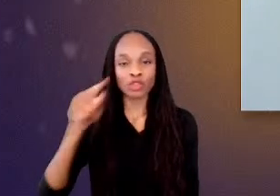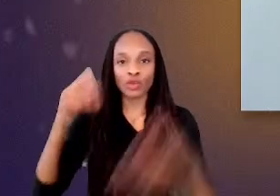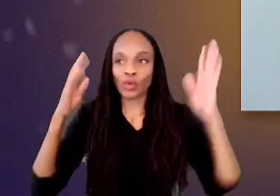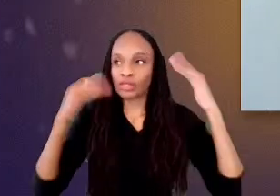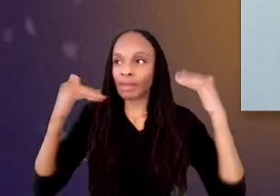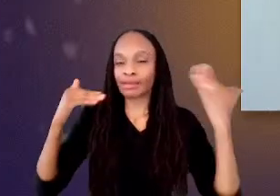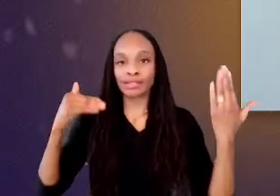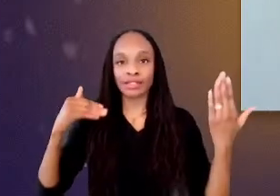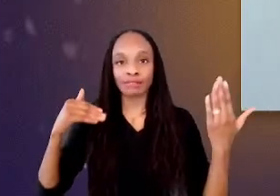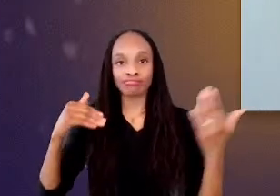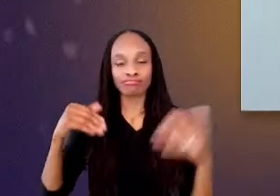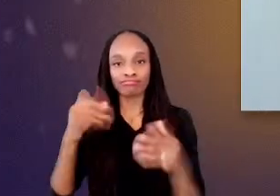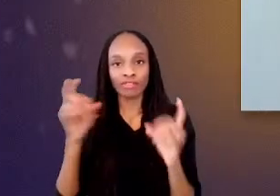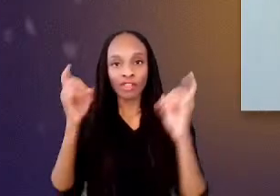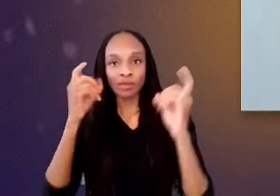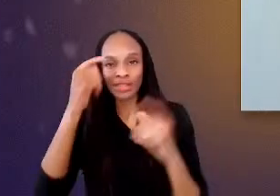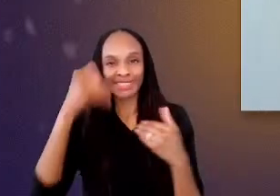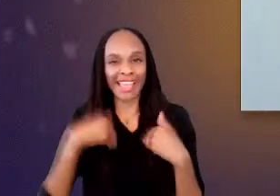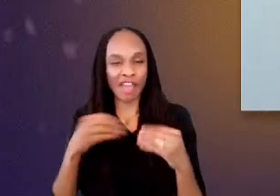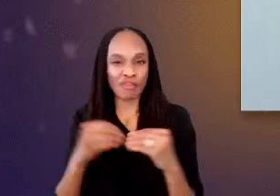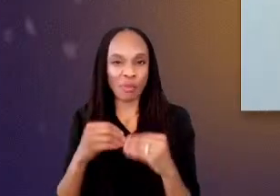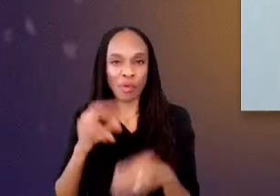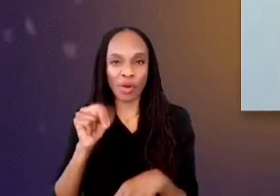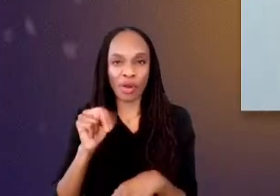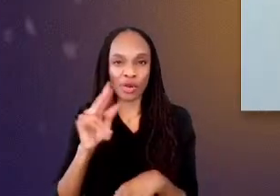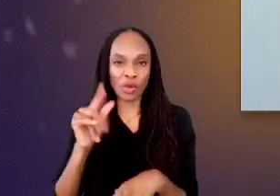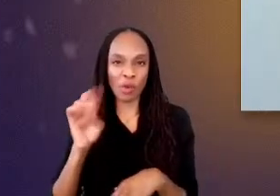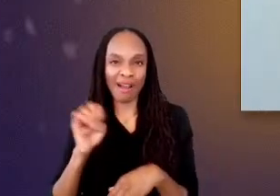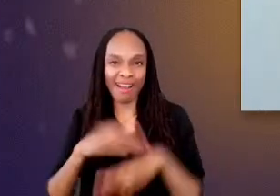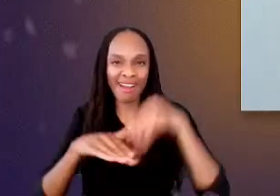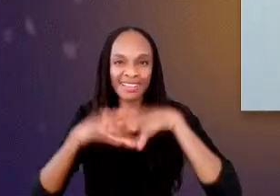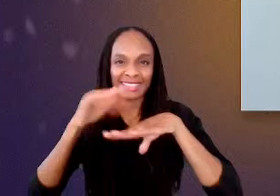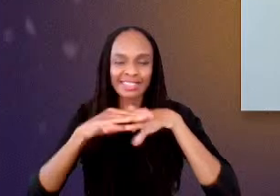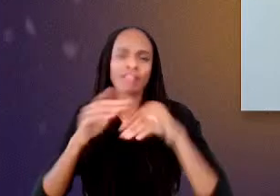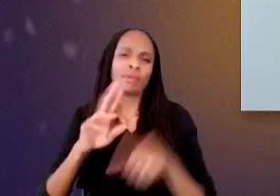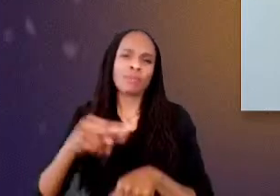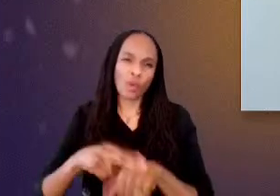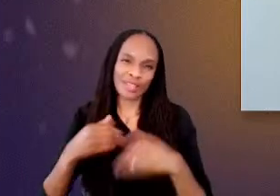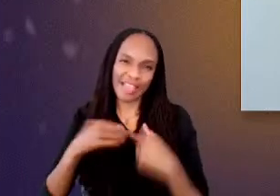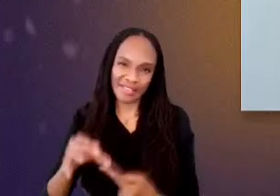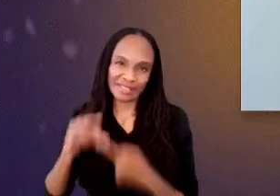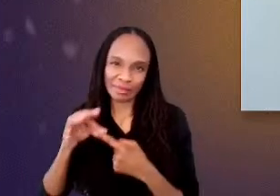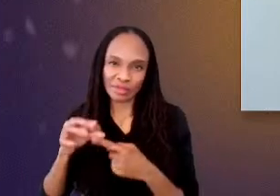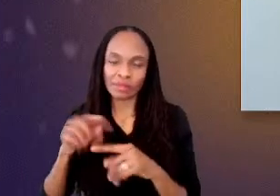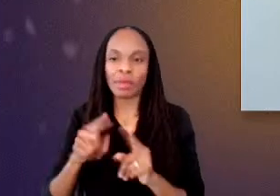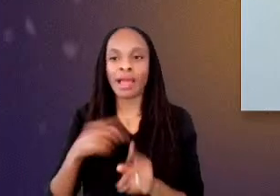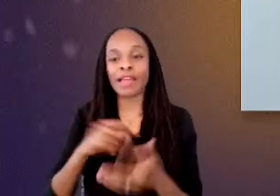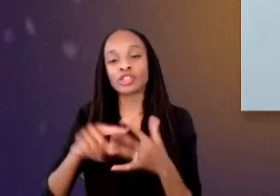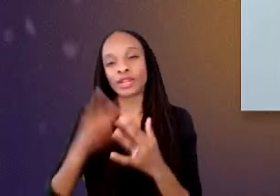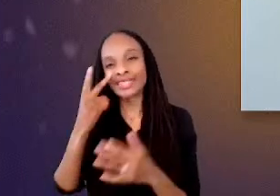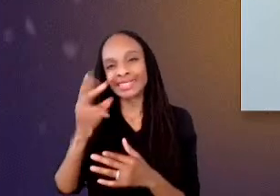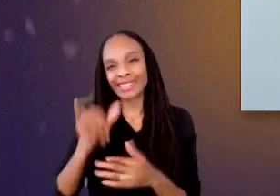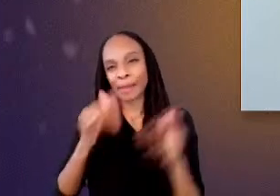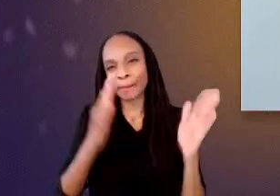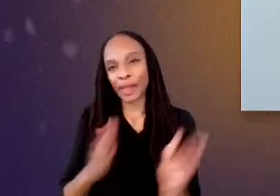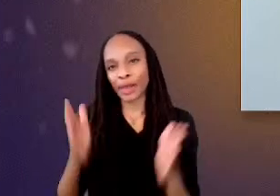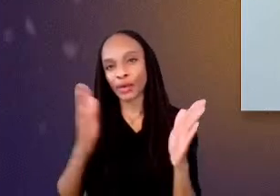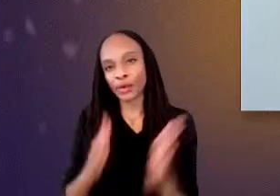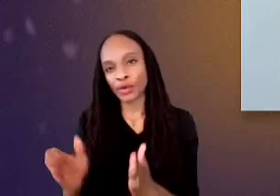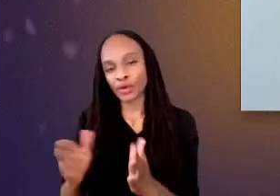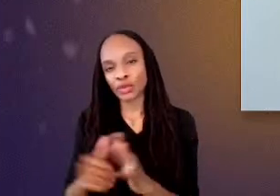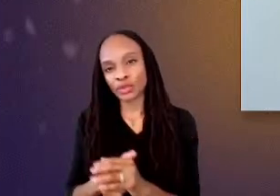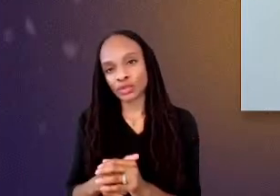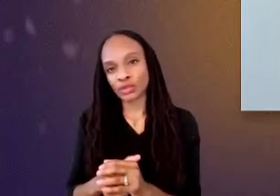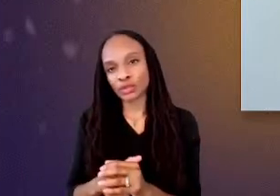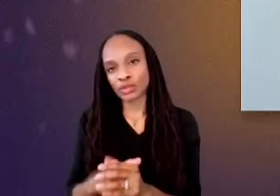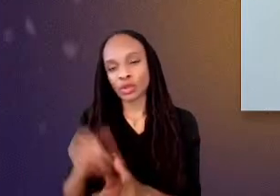to be a place of nuance. And of course there's exceptions, there's incredible festivals that are doing a great job with this. But I started to see that pattern where